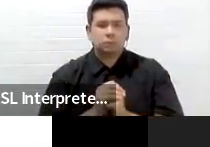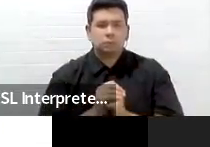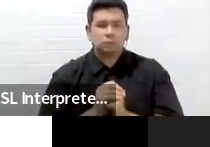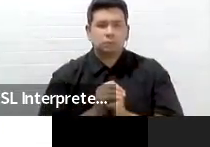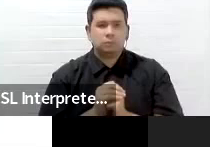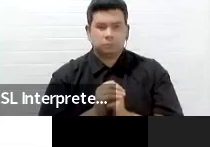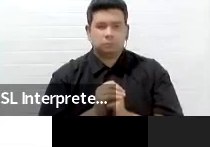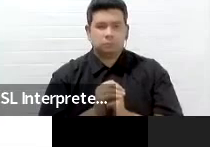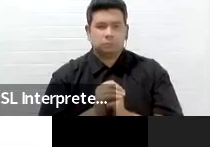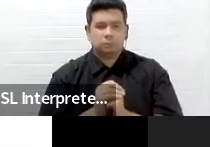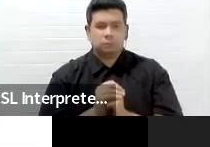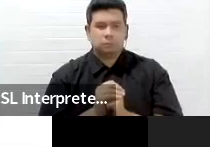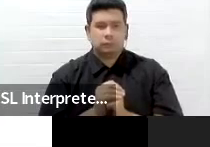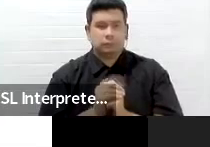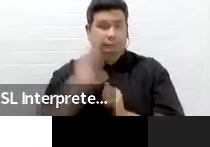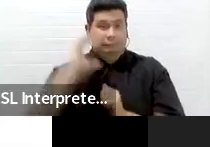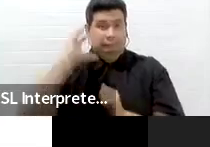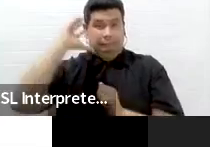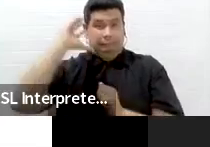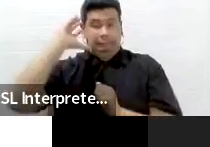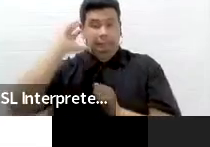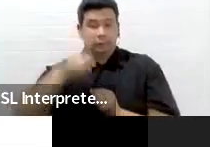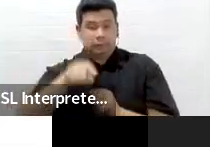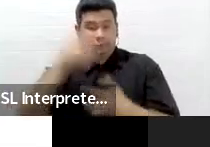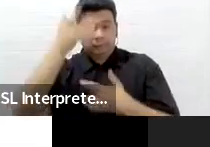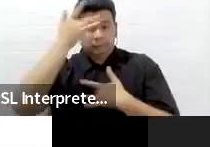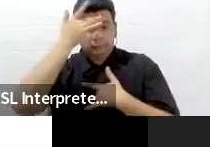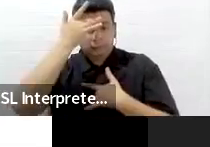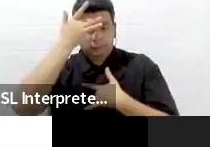Marunong, Cured by a Fool, Killed by a Wise Man.